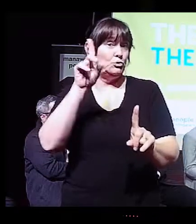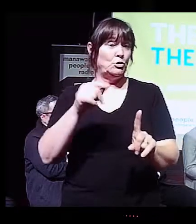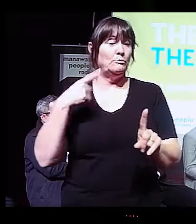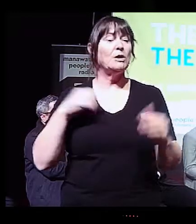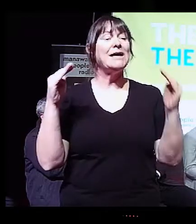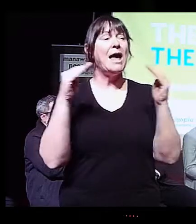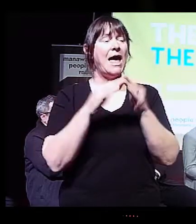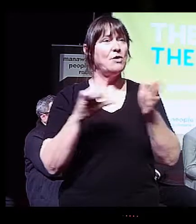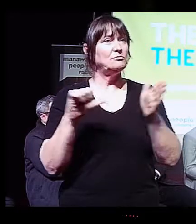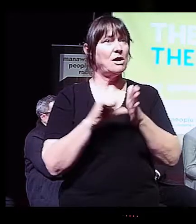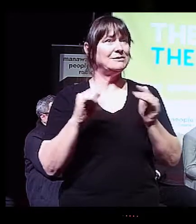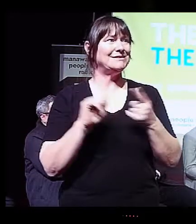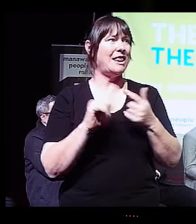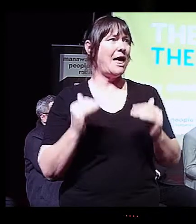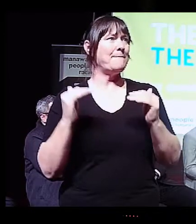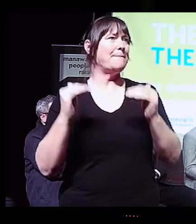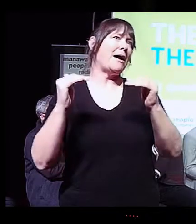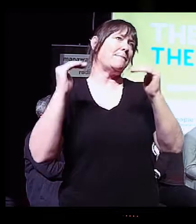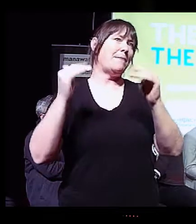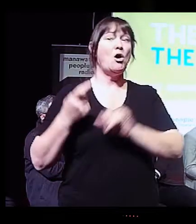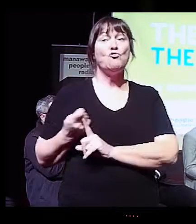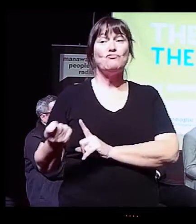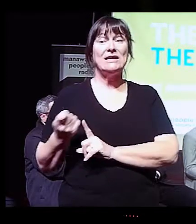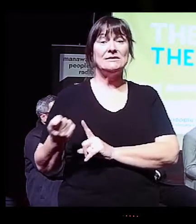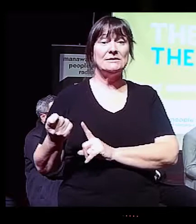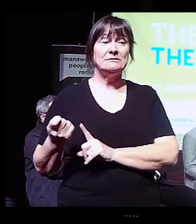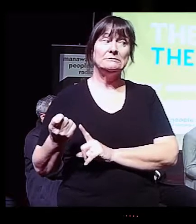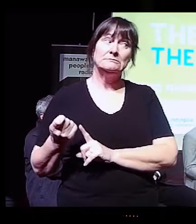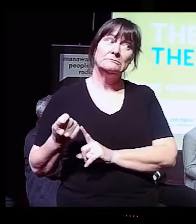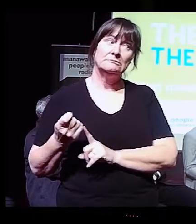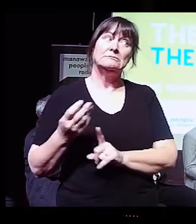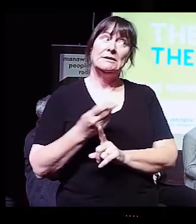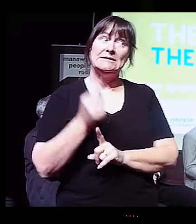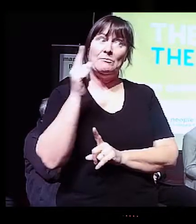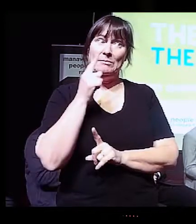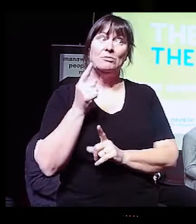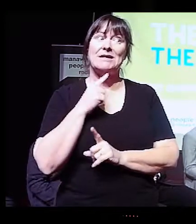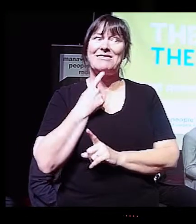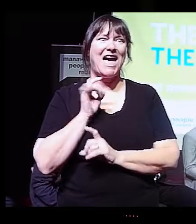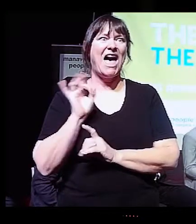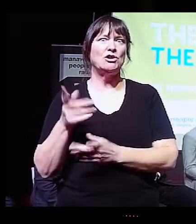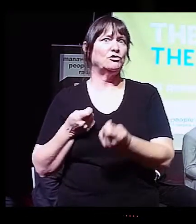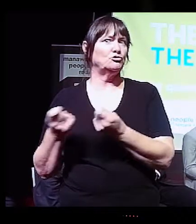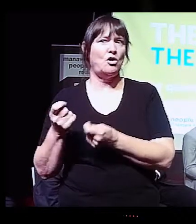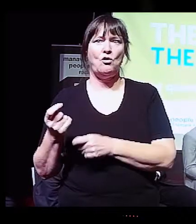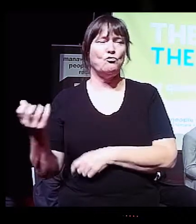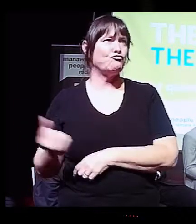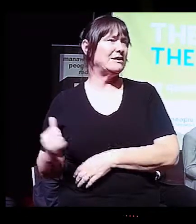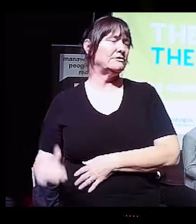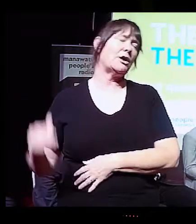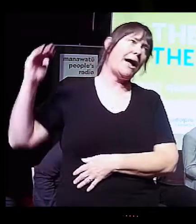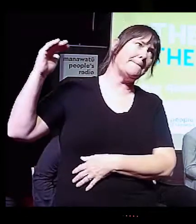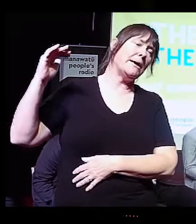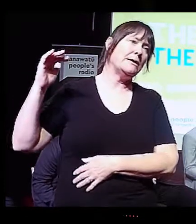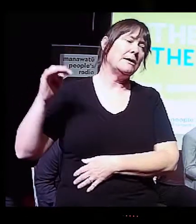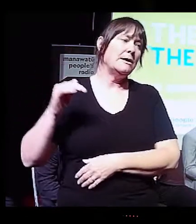to reach record highs and rents are, in the words of a couple of people, out of control? Also, can you tell us how much property